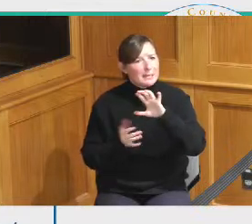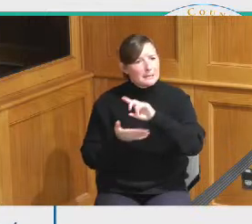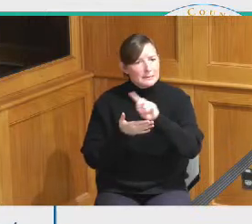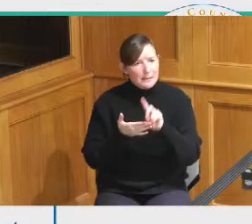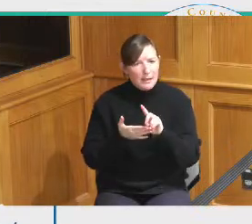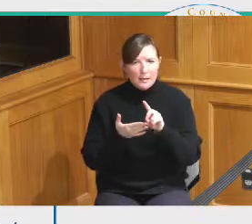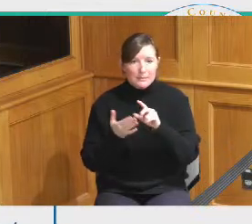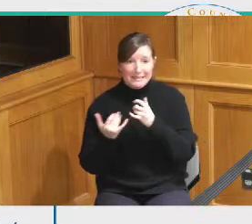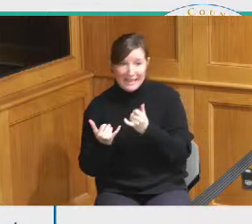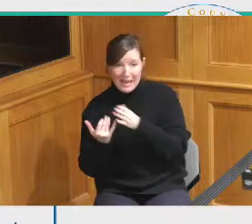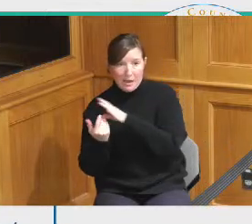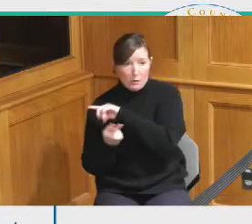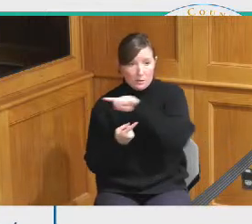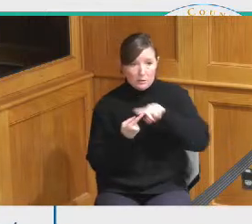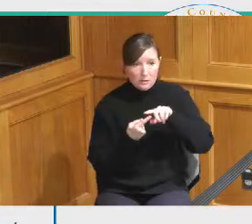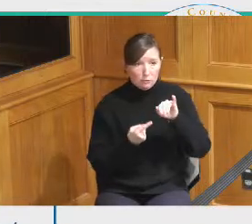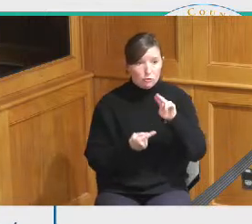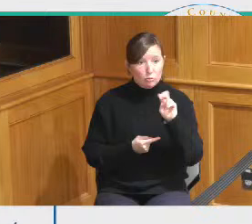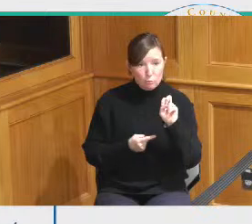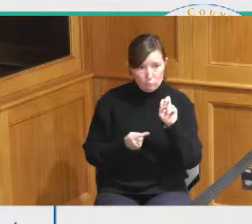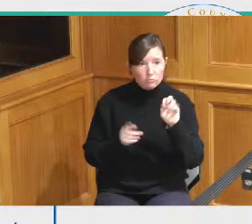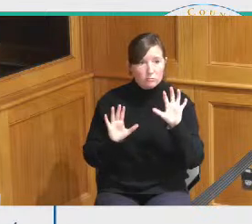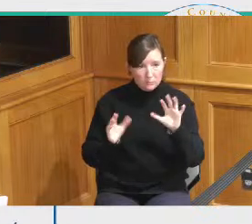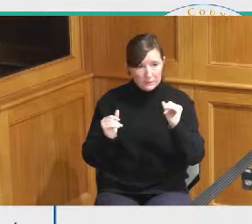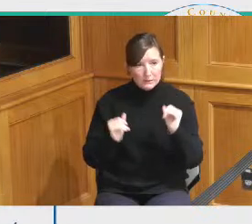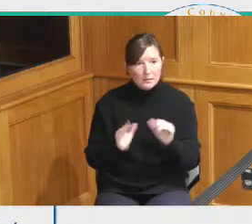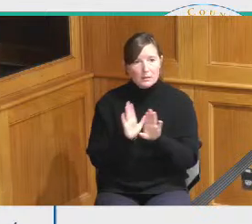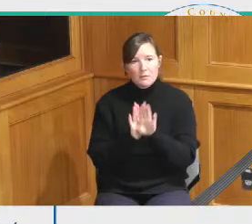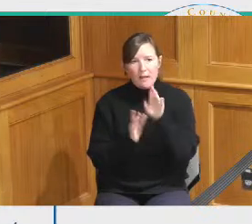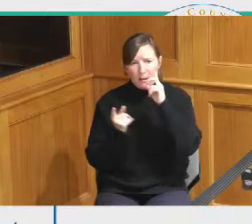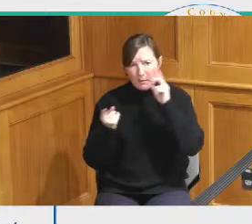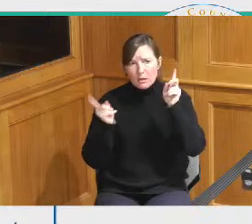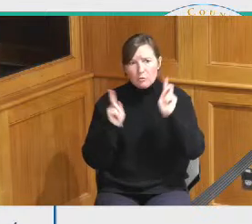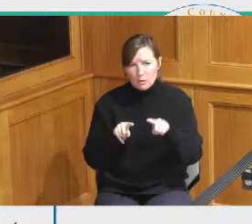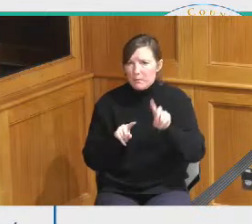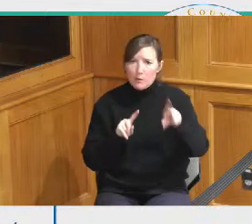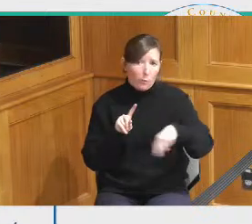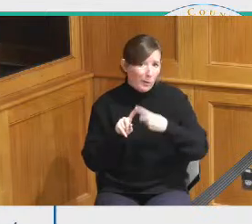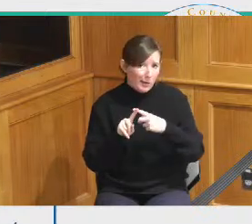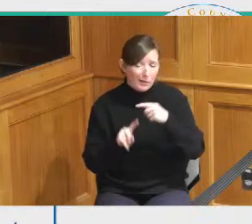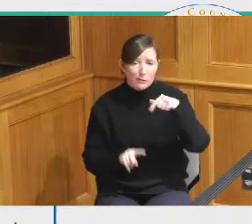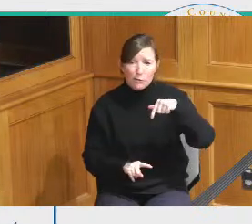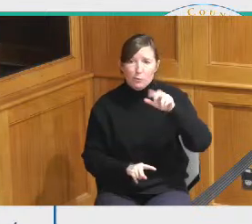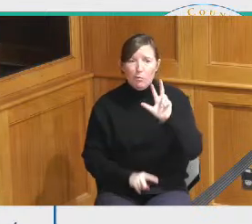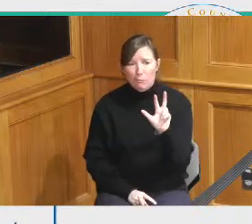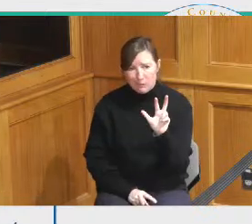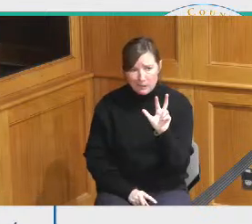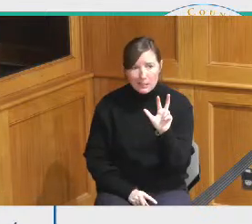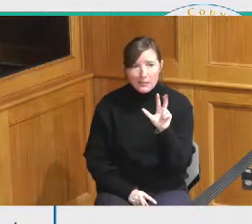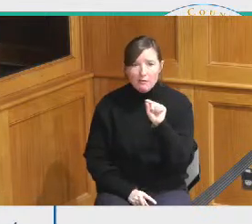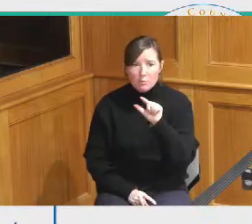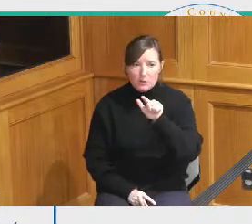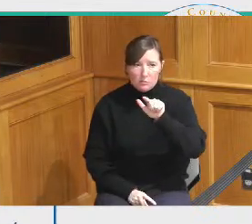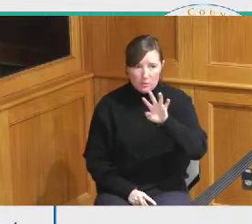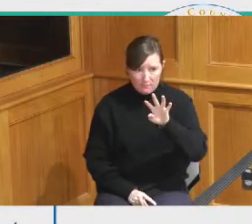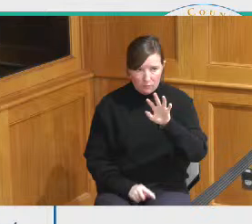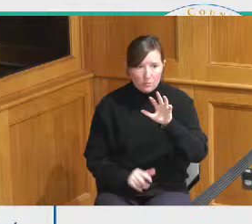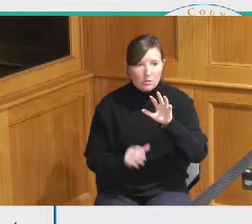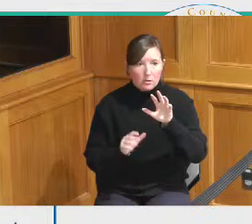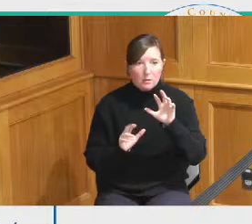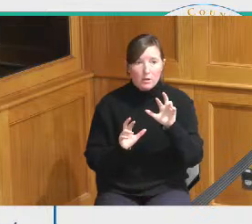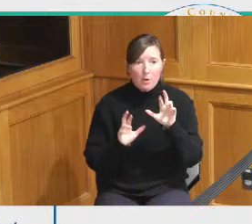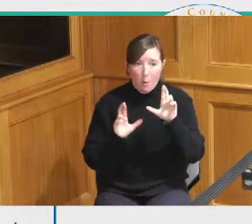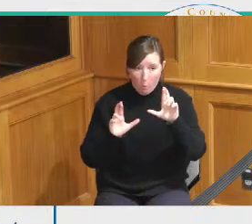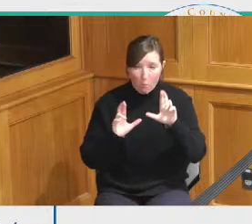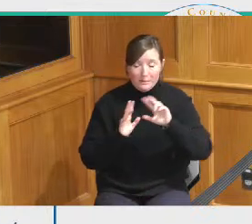now and June. The development agreement coming forward in the third quarter of 2024 with the hope that we would